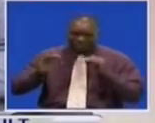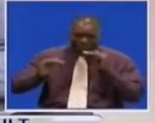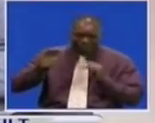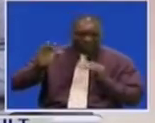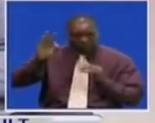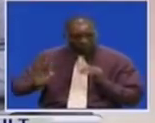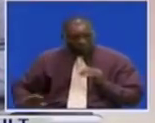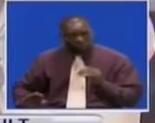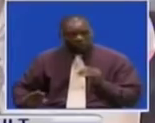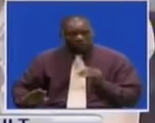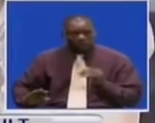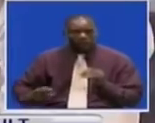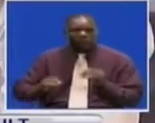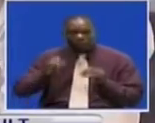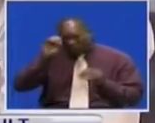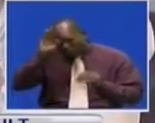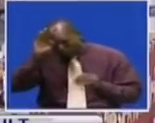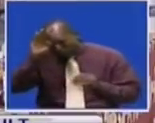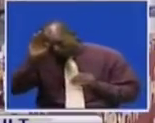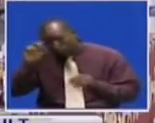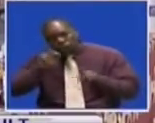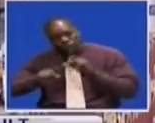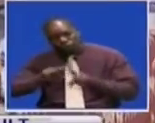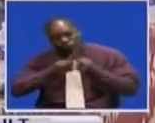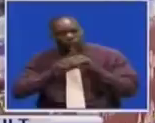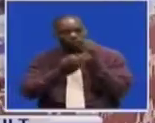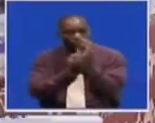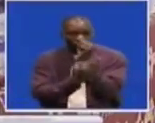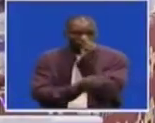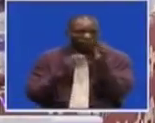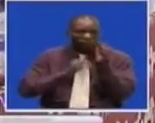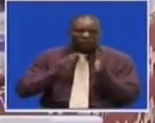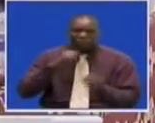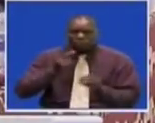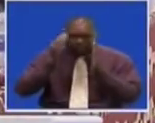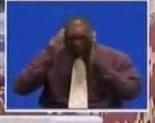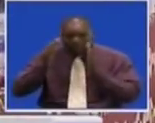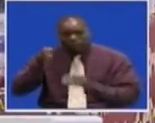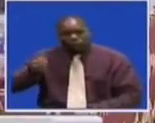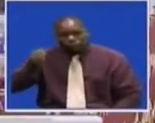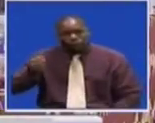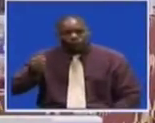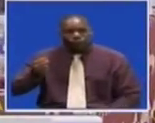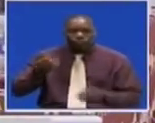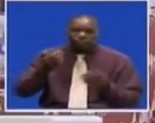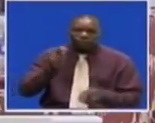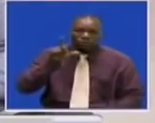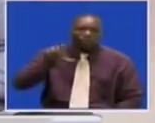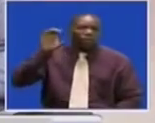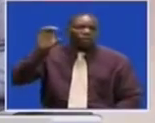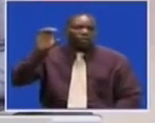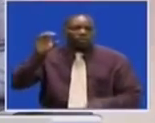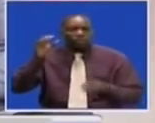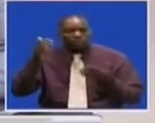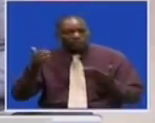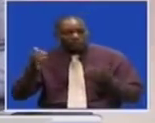benefits to citizens and foreign investors. Among those in attendance are traditional leaders from Luapula Province,